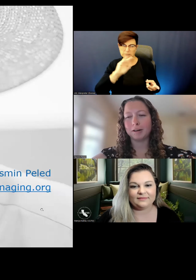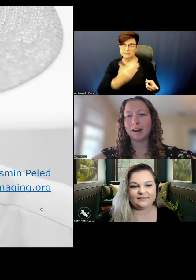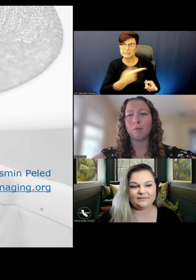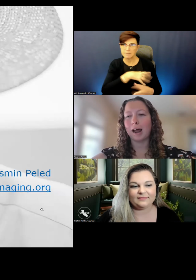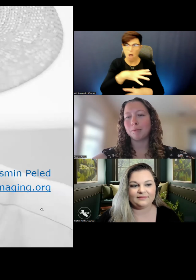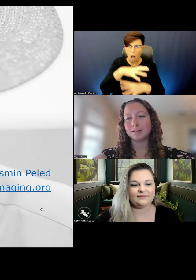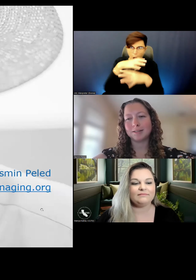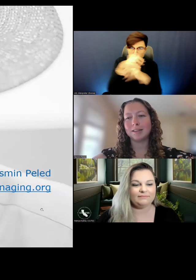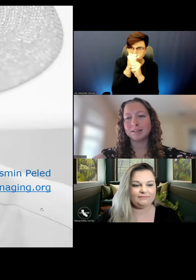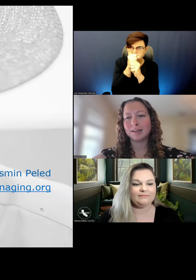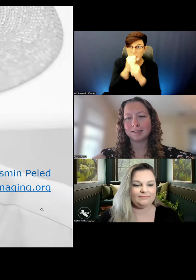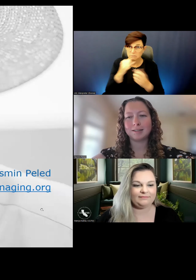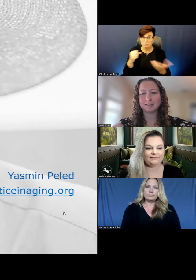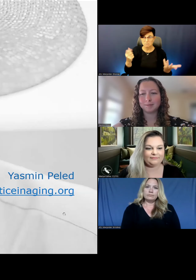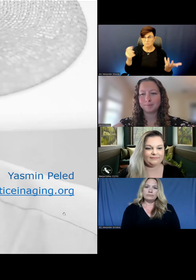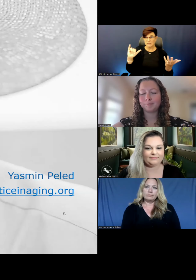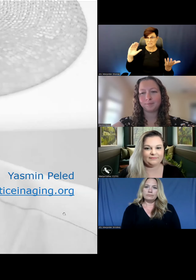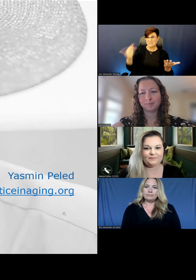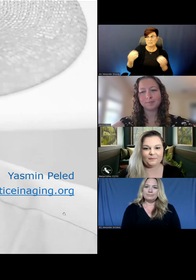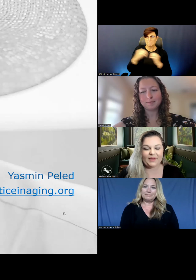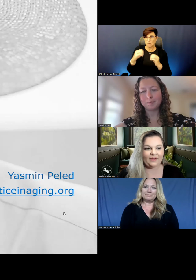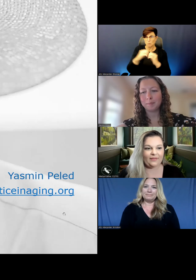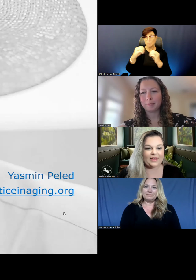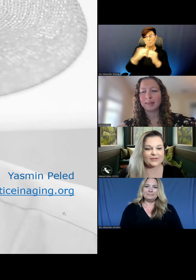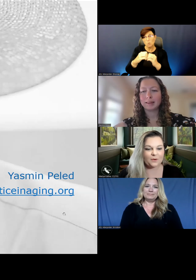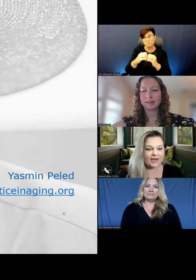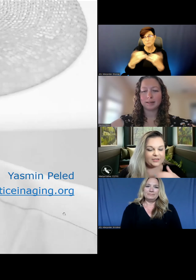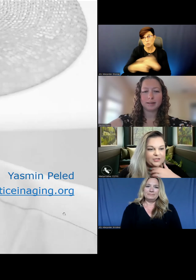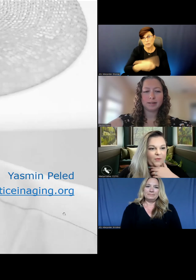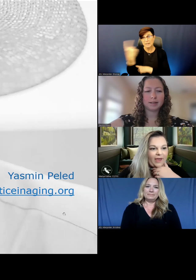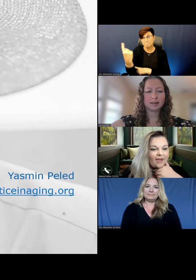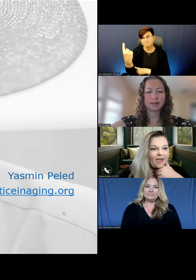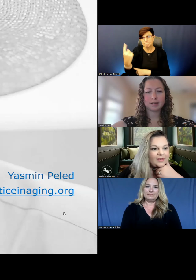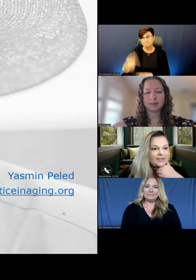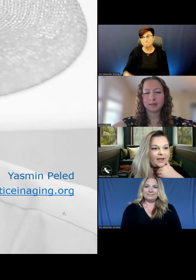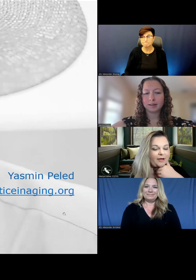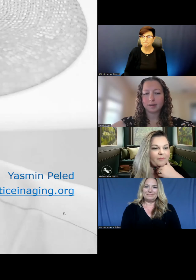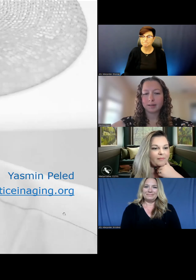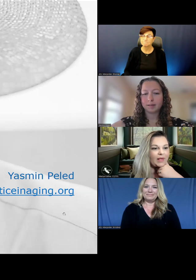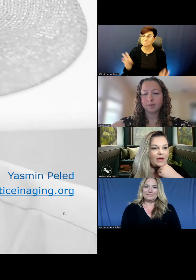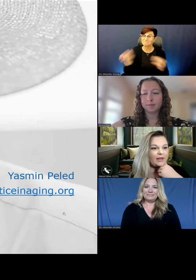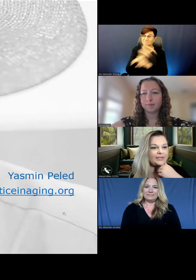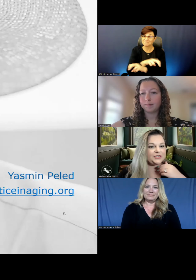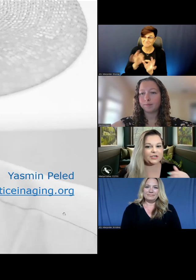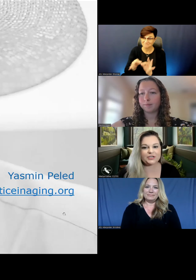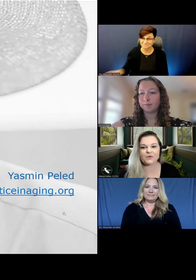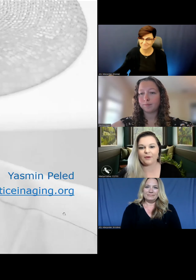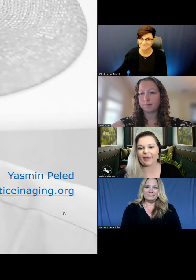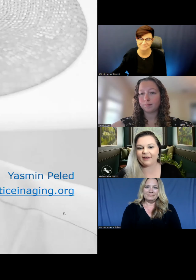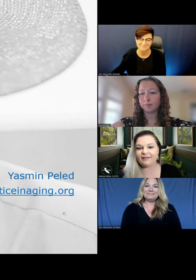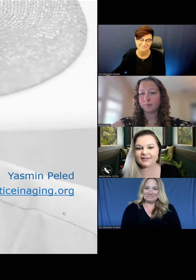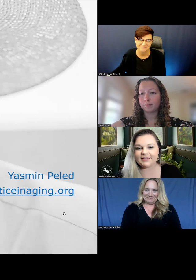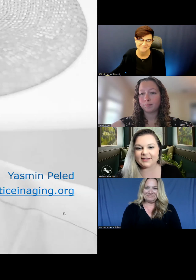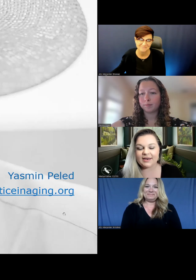that's what happens these days. Well, thank you so much. Okay, and let's turn to